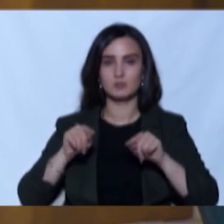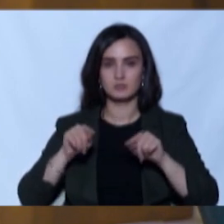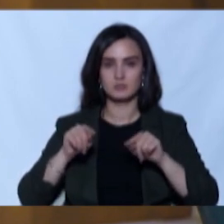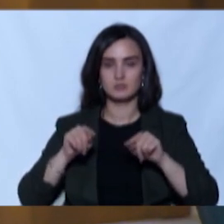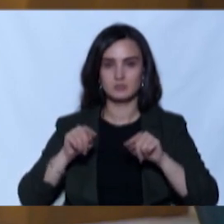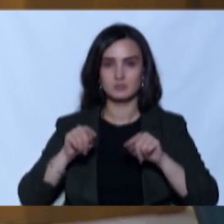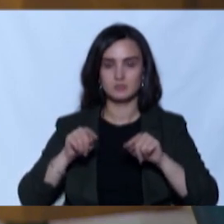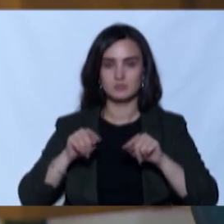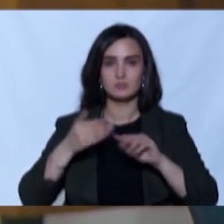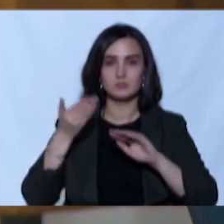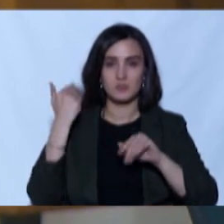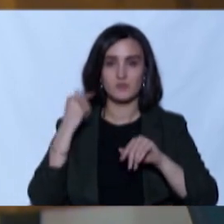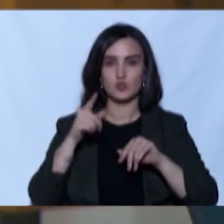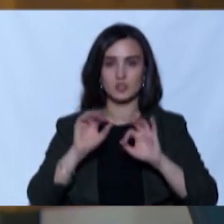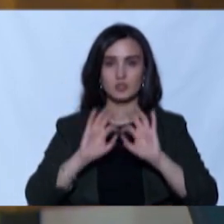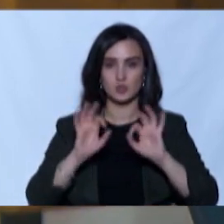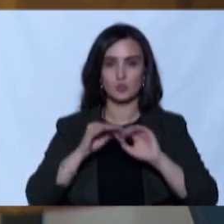mentioned before,